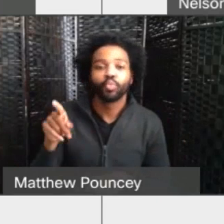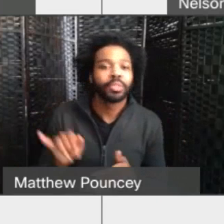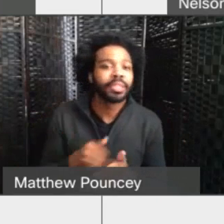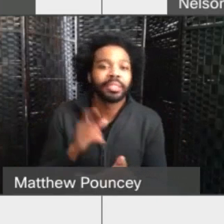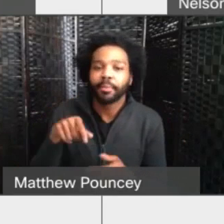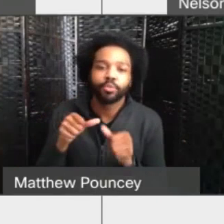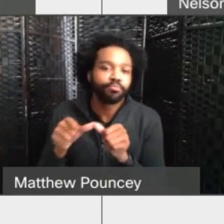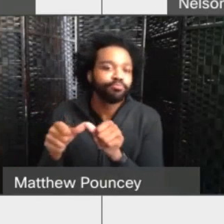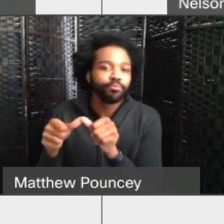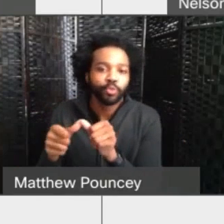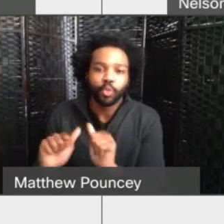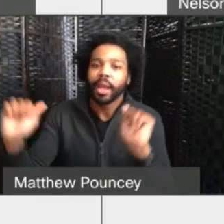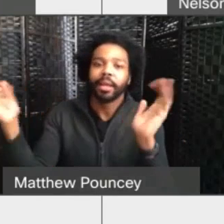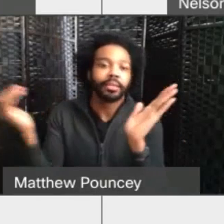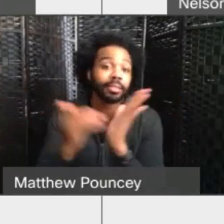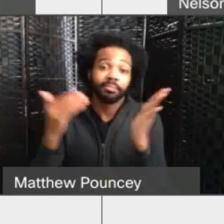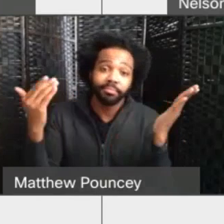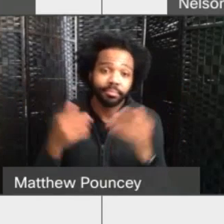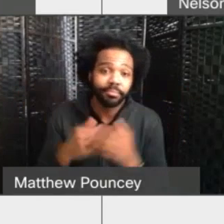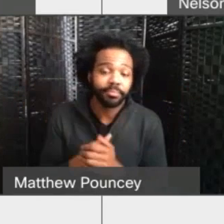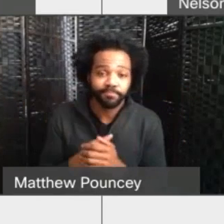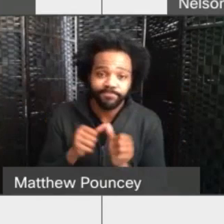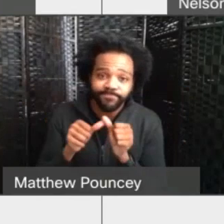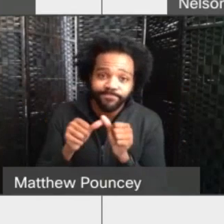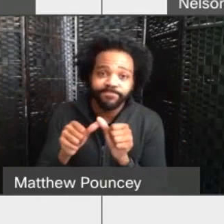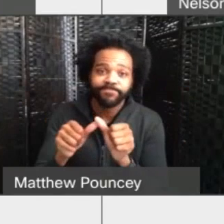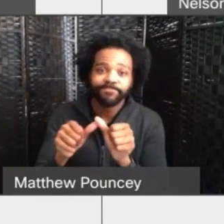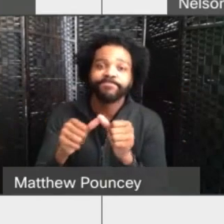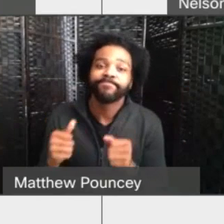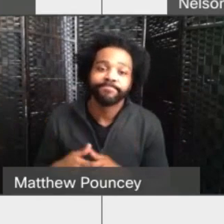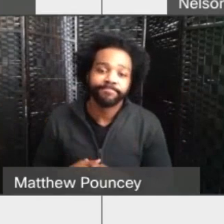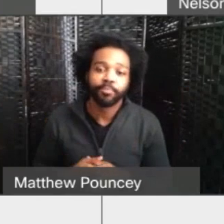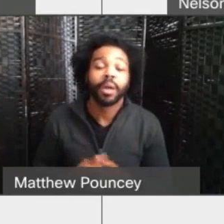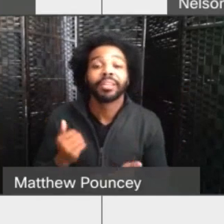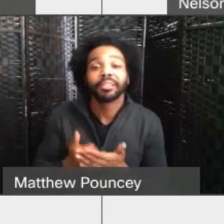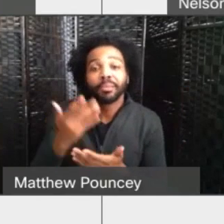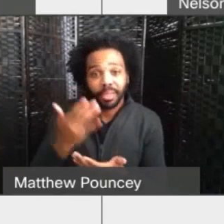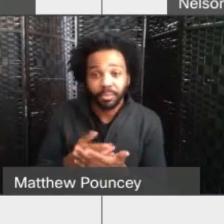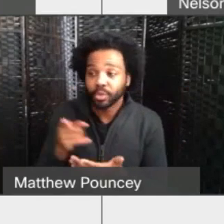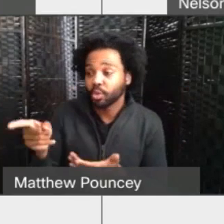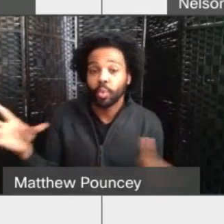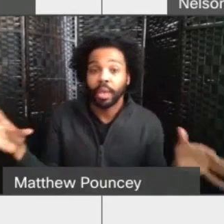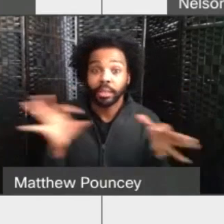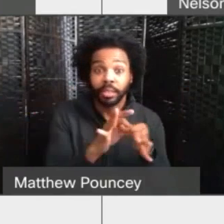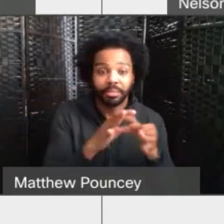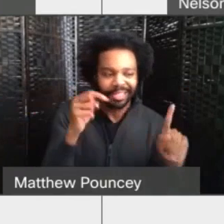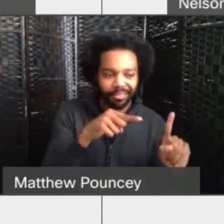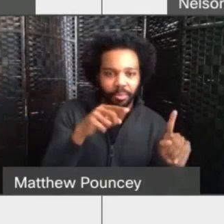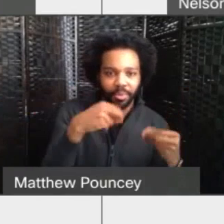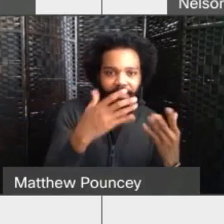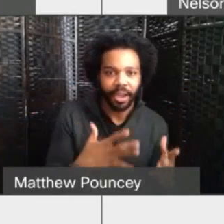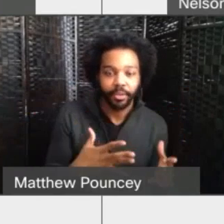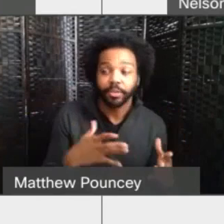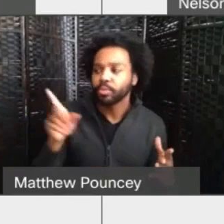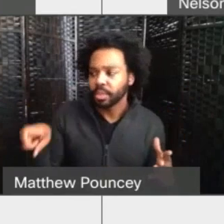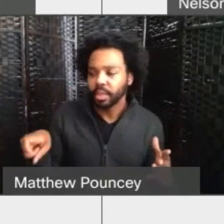trying. And then sometimes you are sort of connected to a particular provider and you need to go to